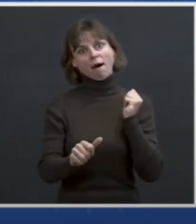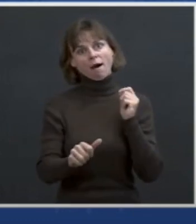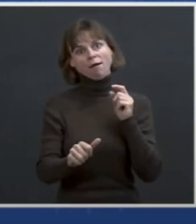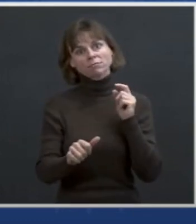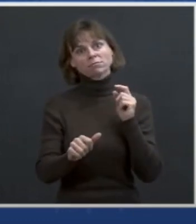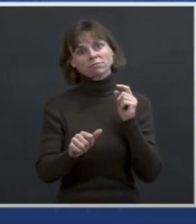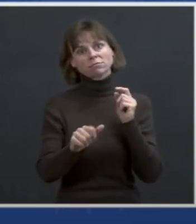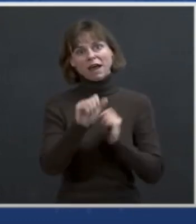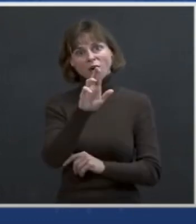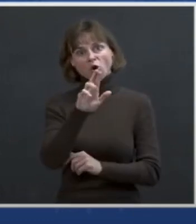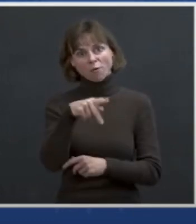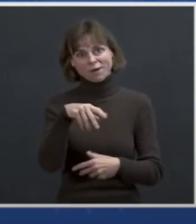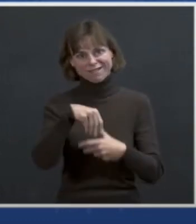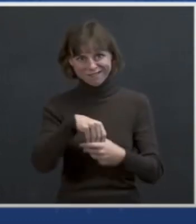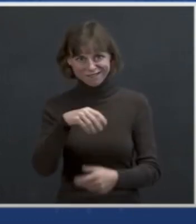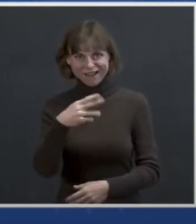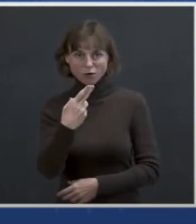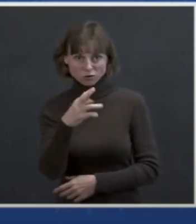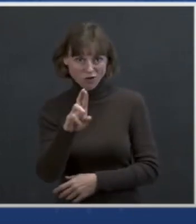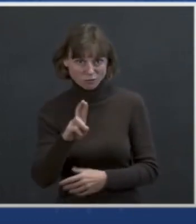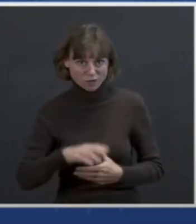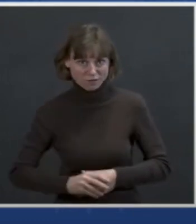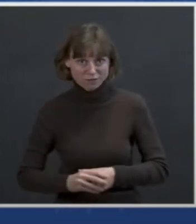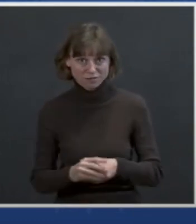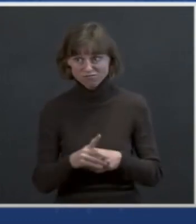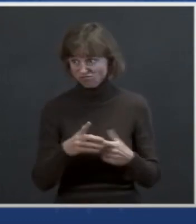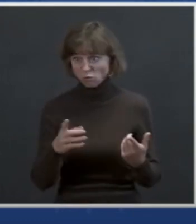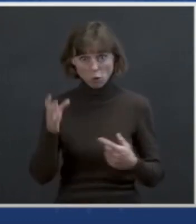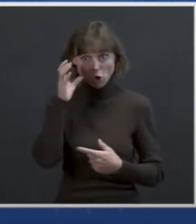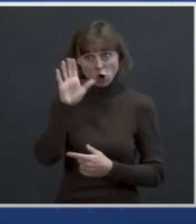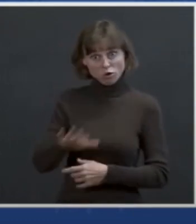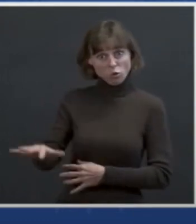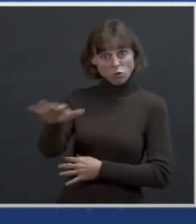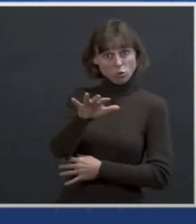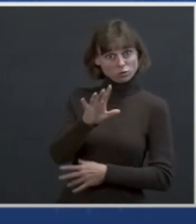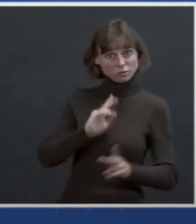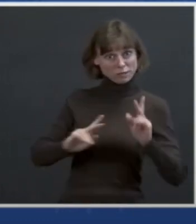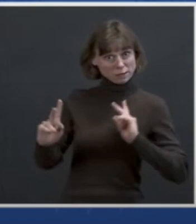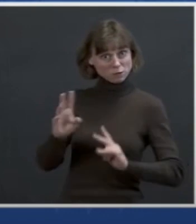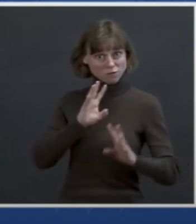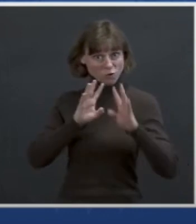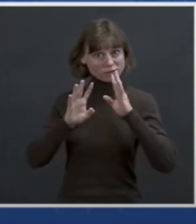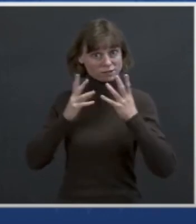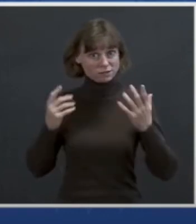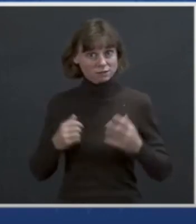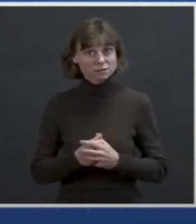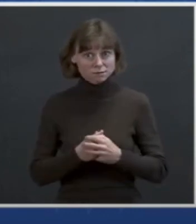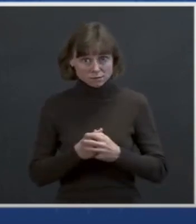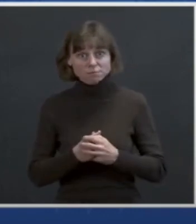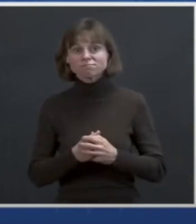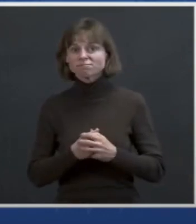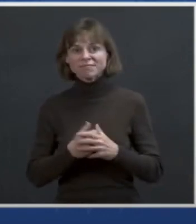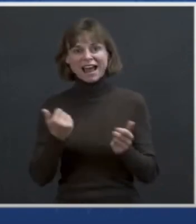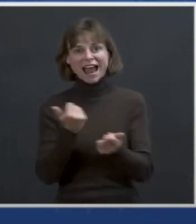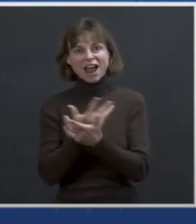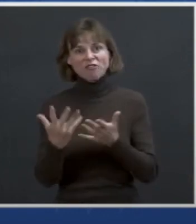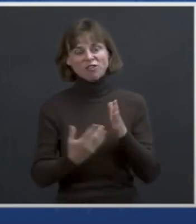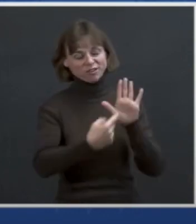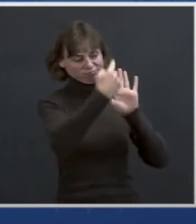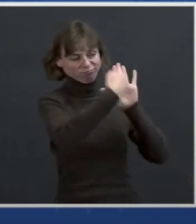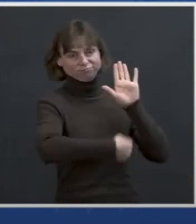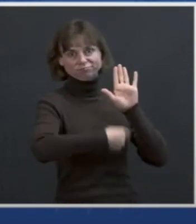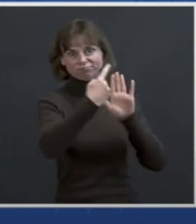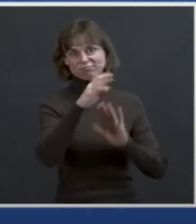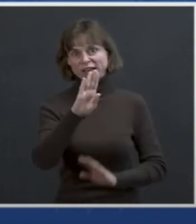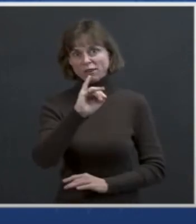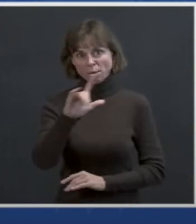Representatives, their voices were heard and reflected in everything we have in this bill. And I